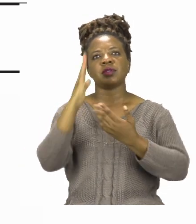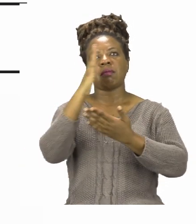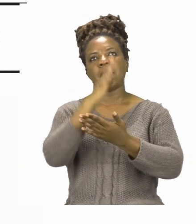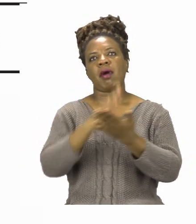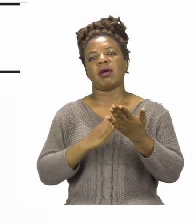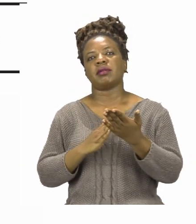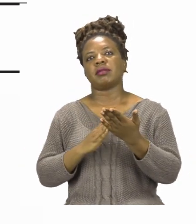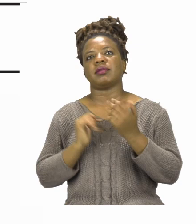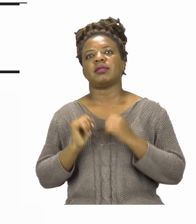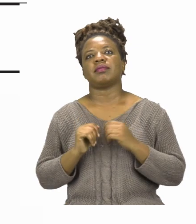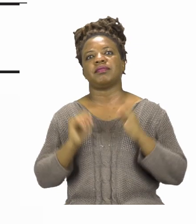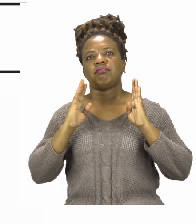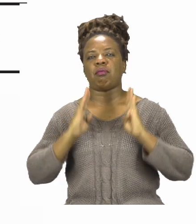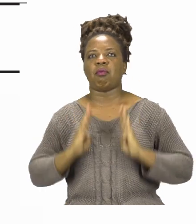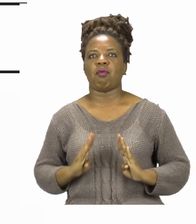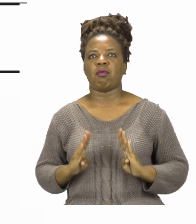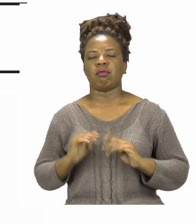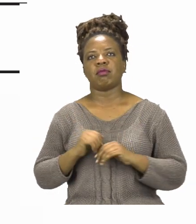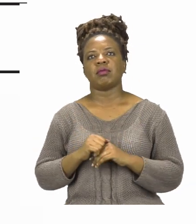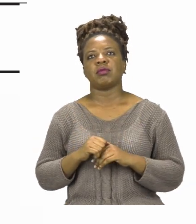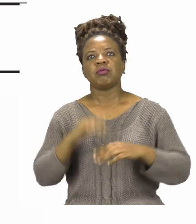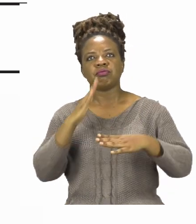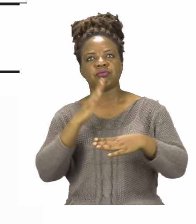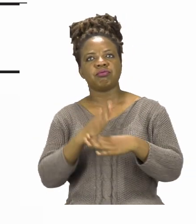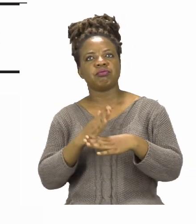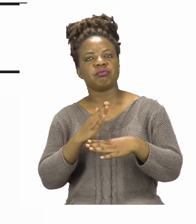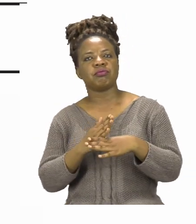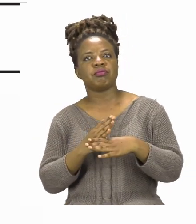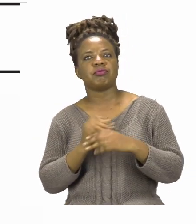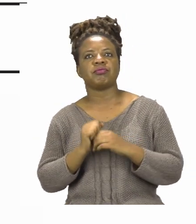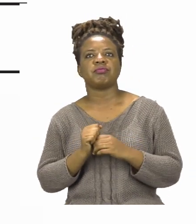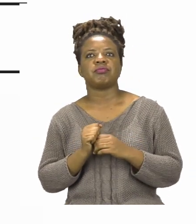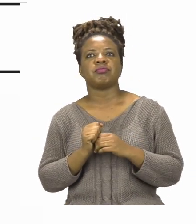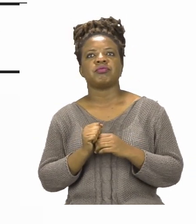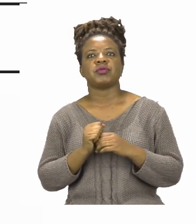lungs, kidney, stomach.